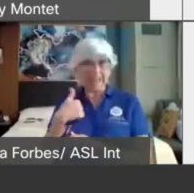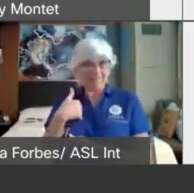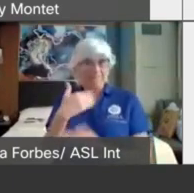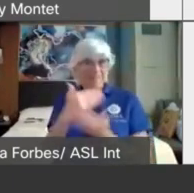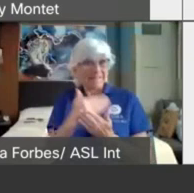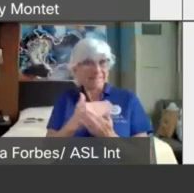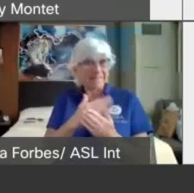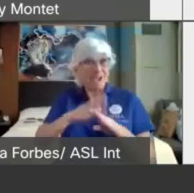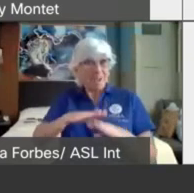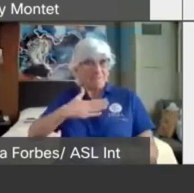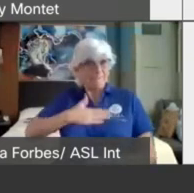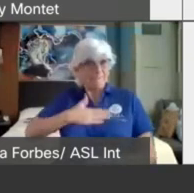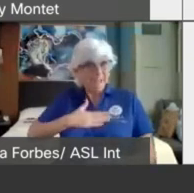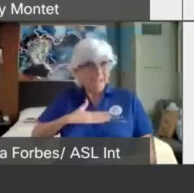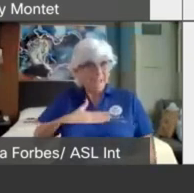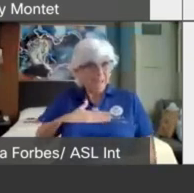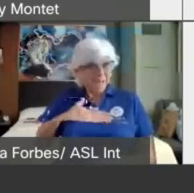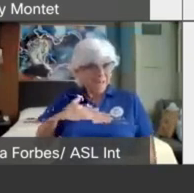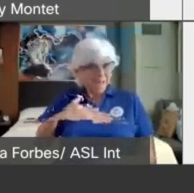Hello, Mayor, this is, go ahead, Barbara.